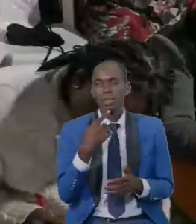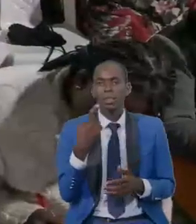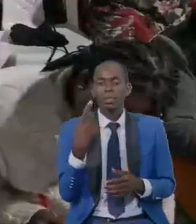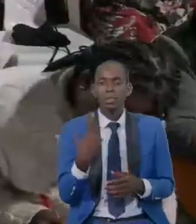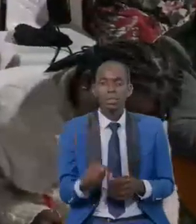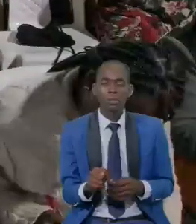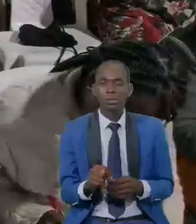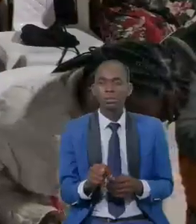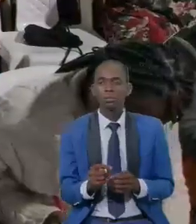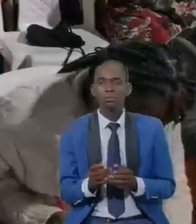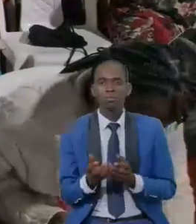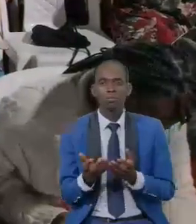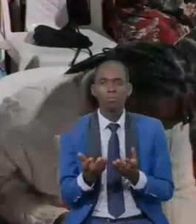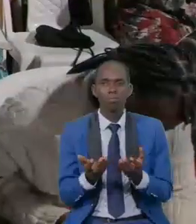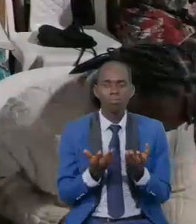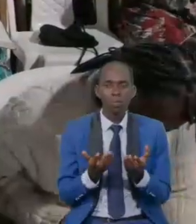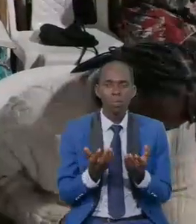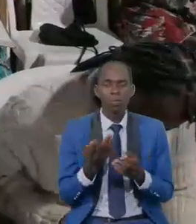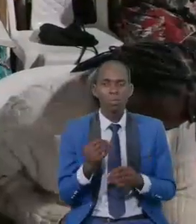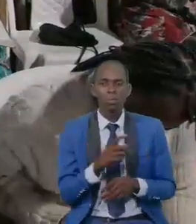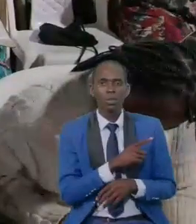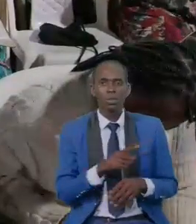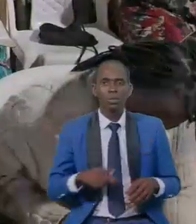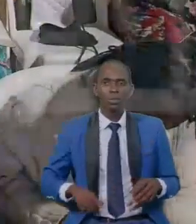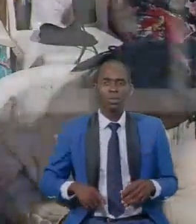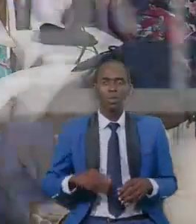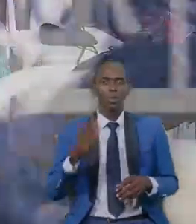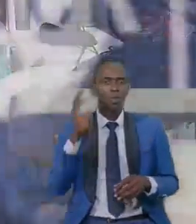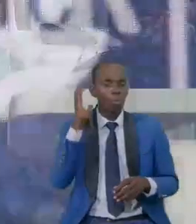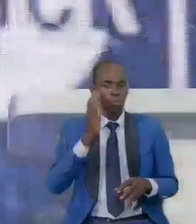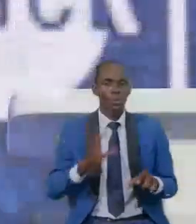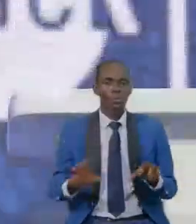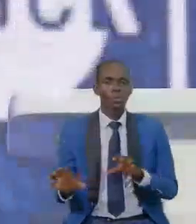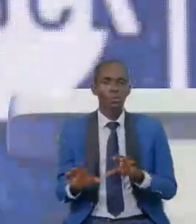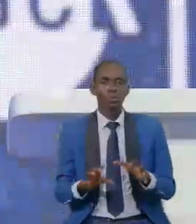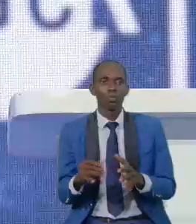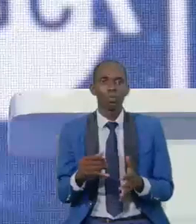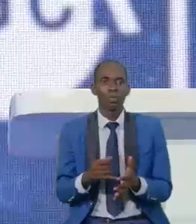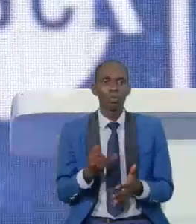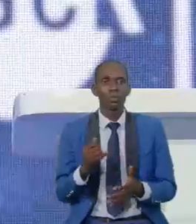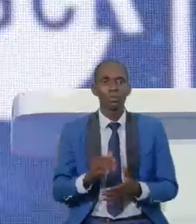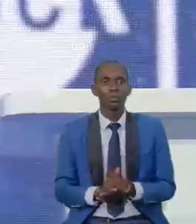the Lord of hosts will perform it.